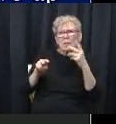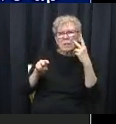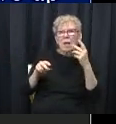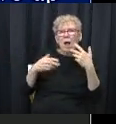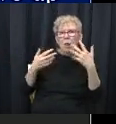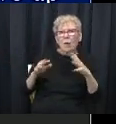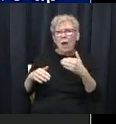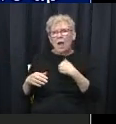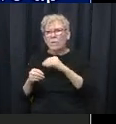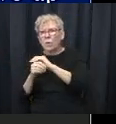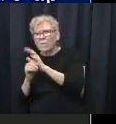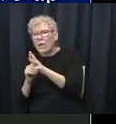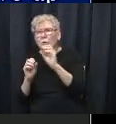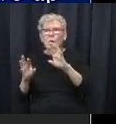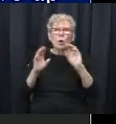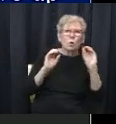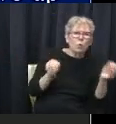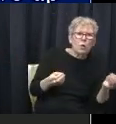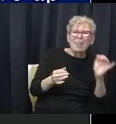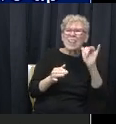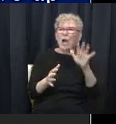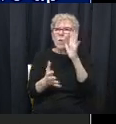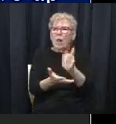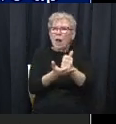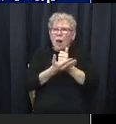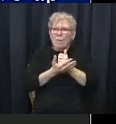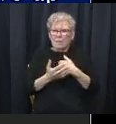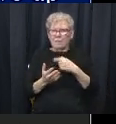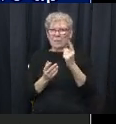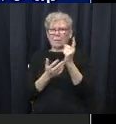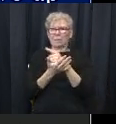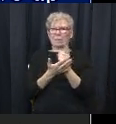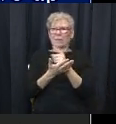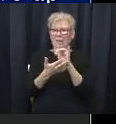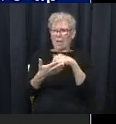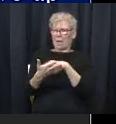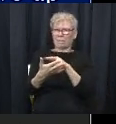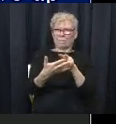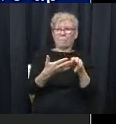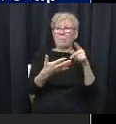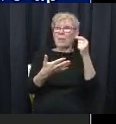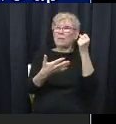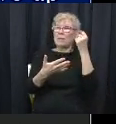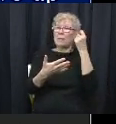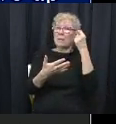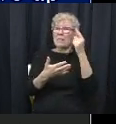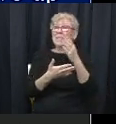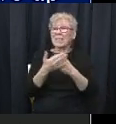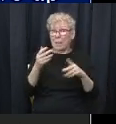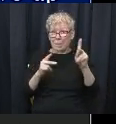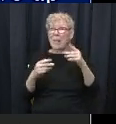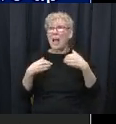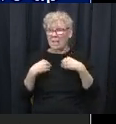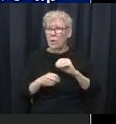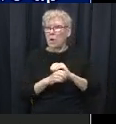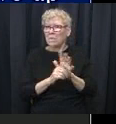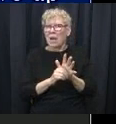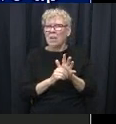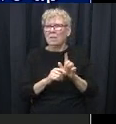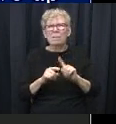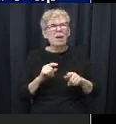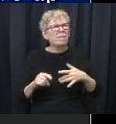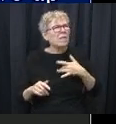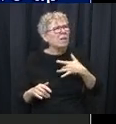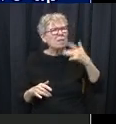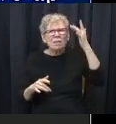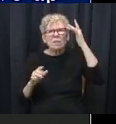have asymptomatic experiences with COVID-19. So we want to be able to detect them through testing, not only so they can